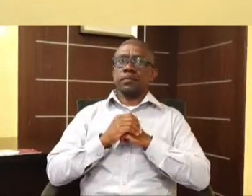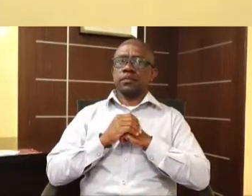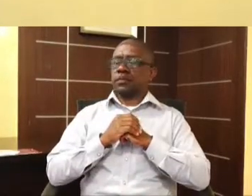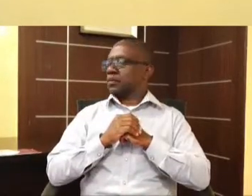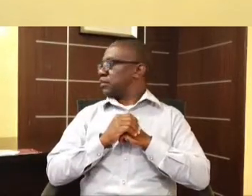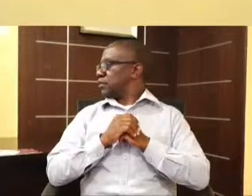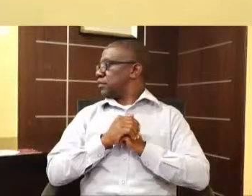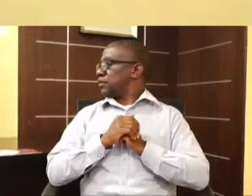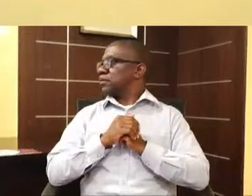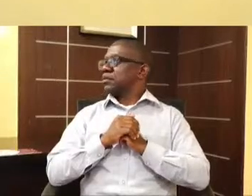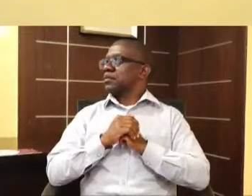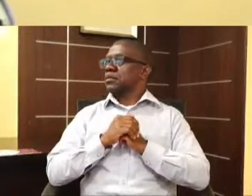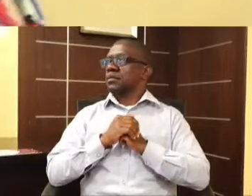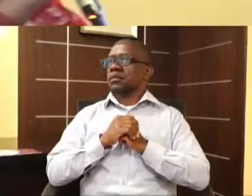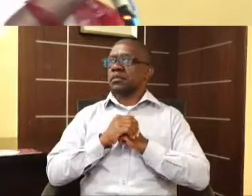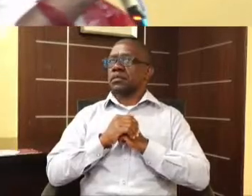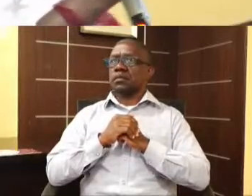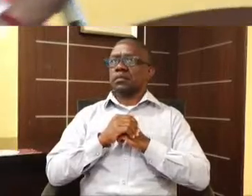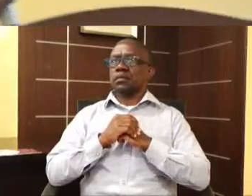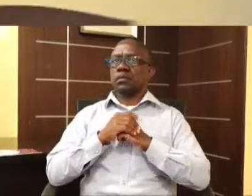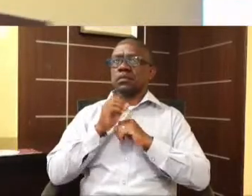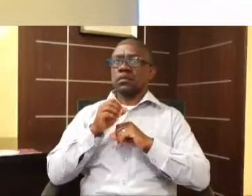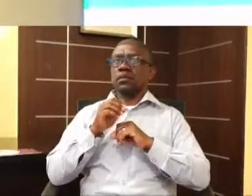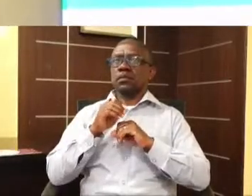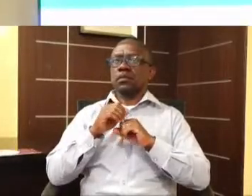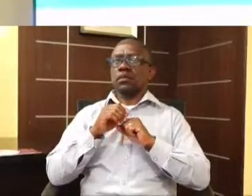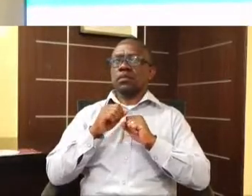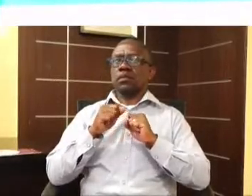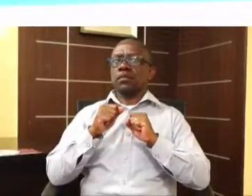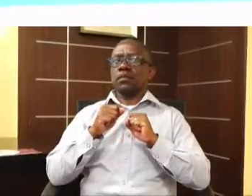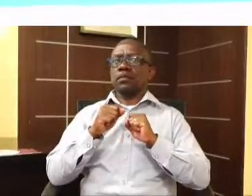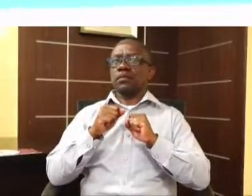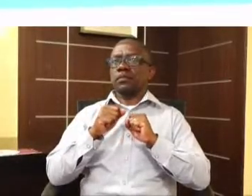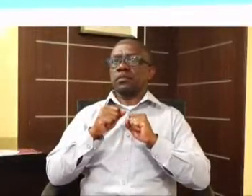If you're happy and you know, clap your hand.